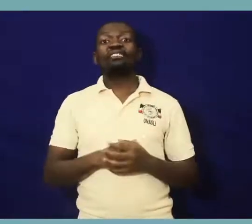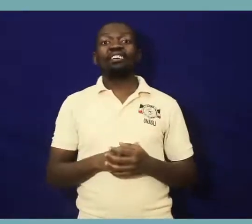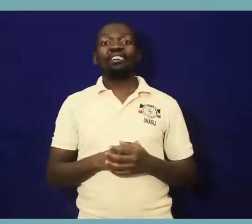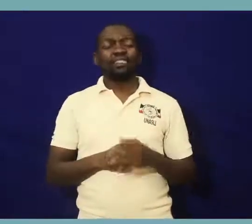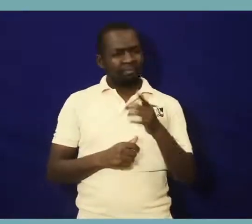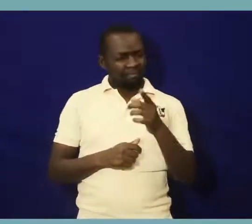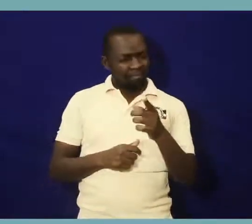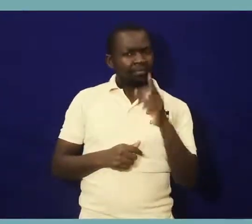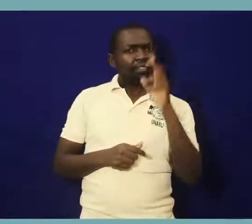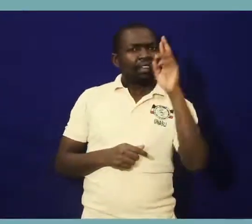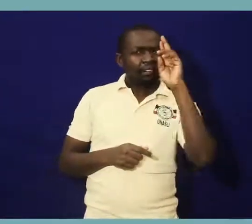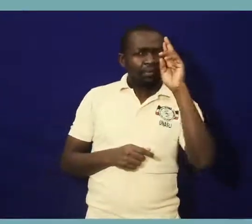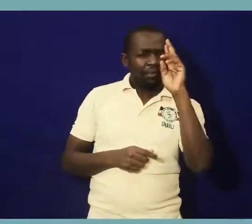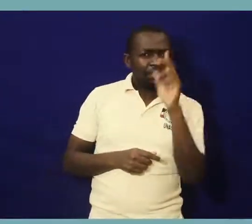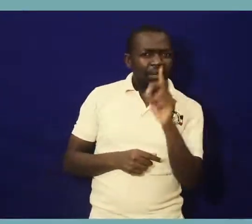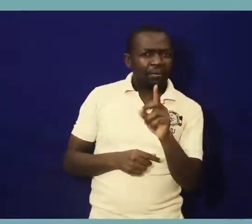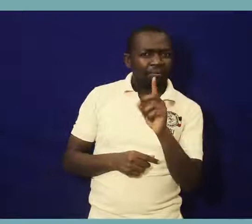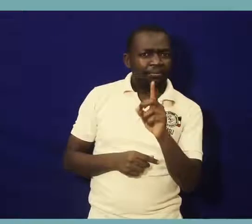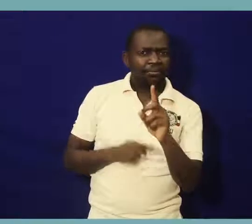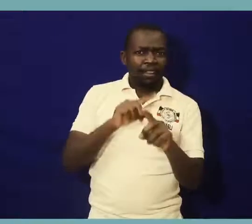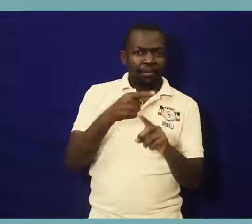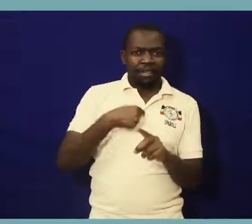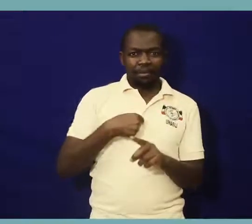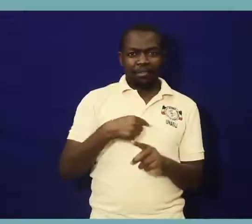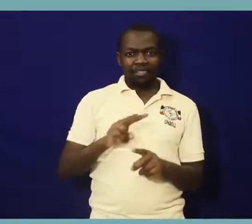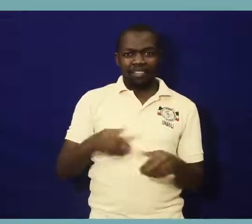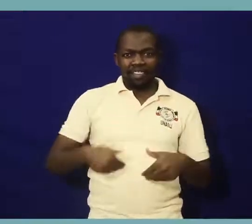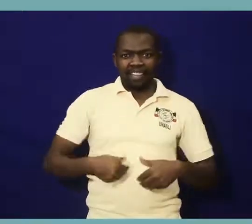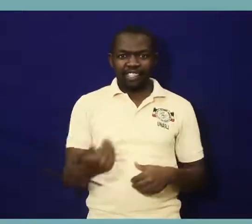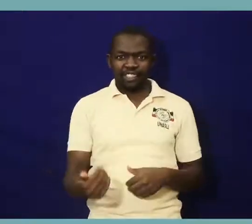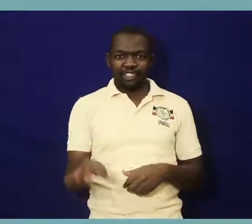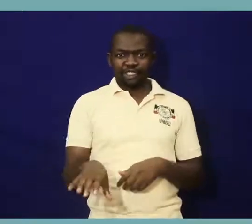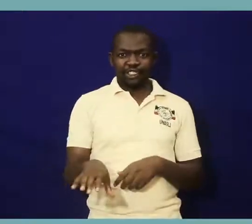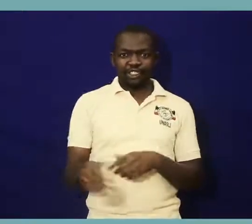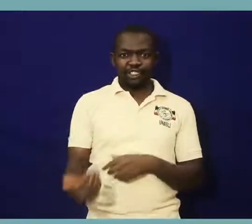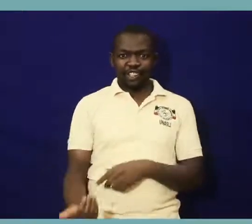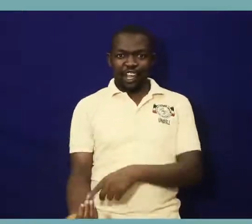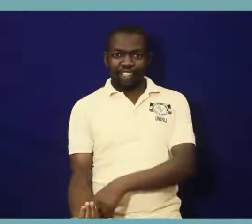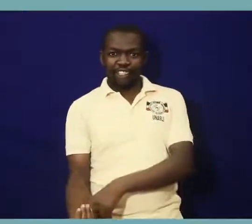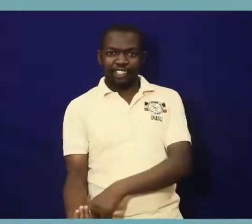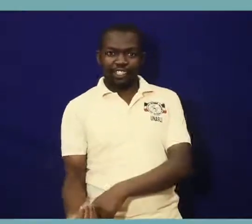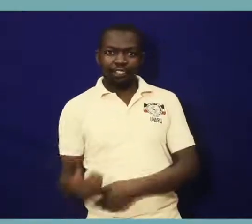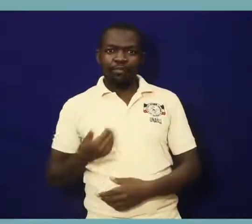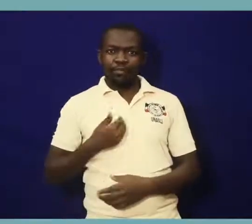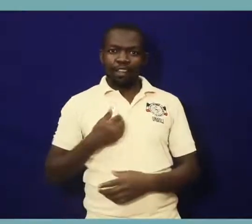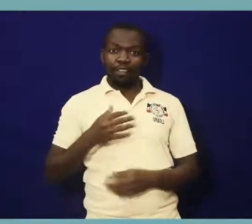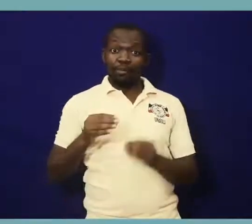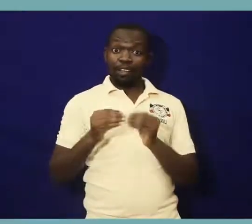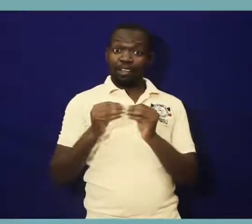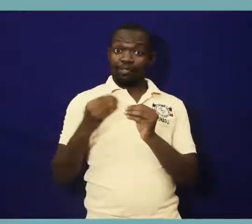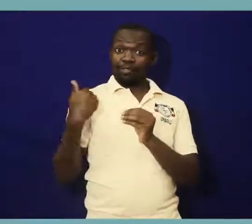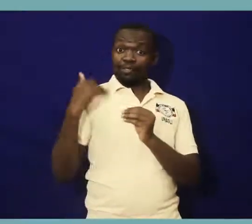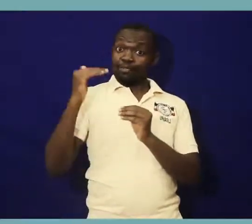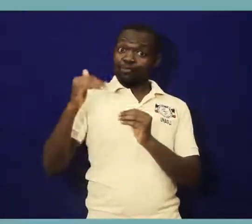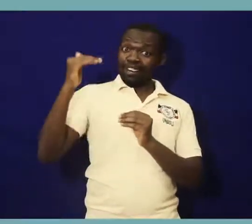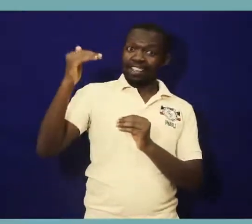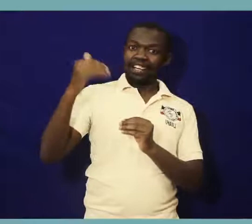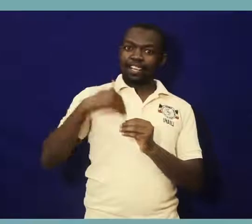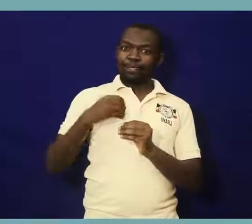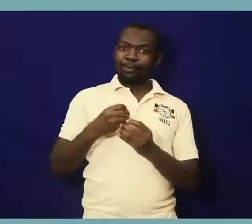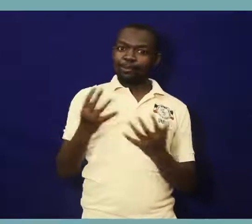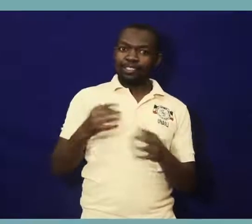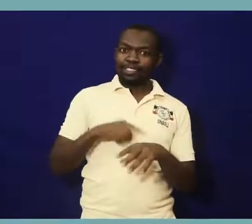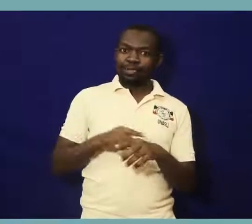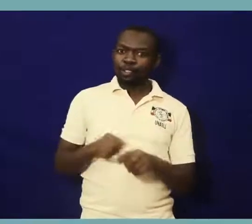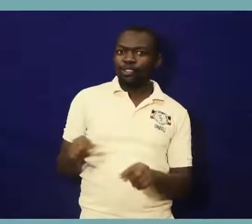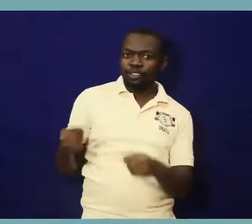I remember when I was young, I would easily, I had my big brother, and I would easily provoke a